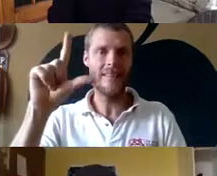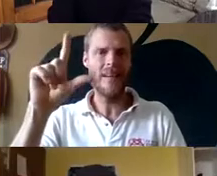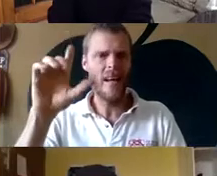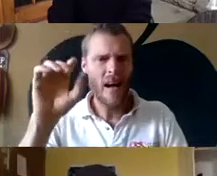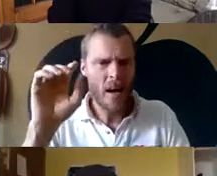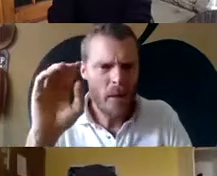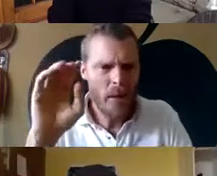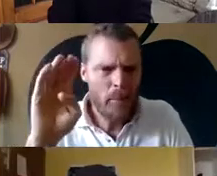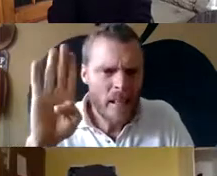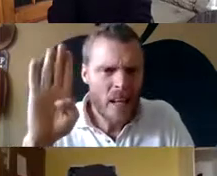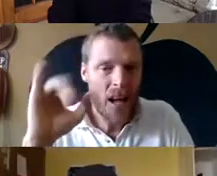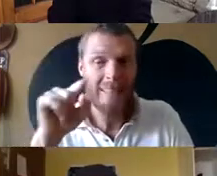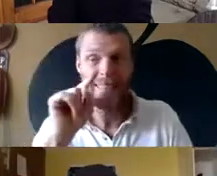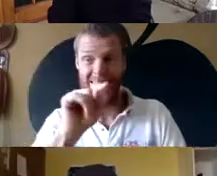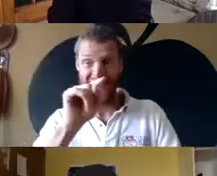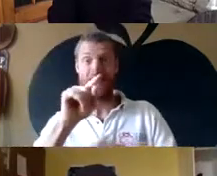you will see